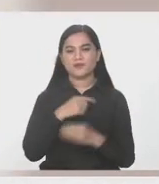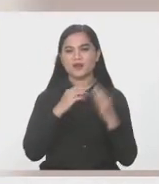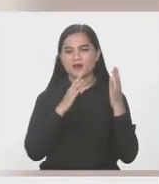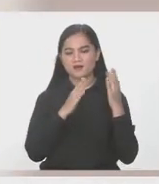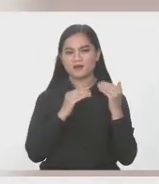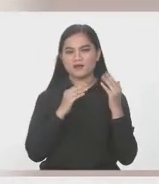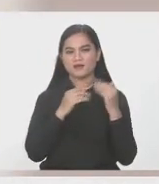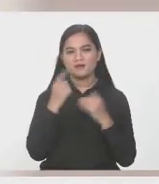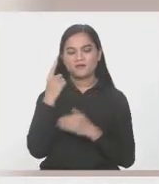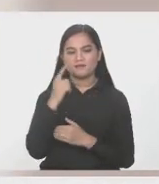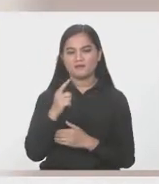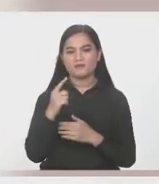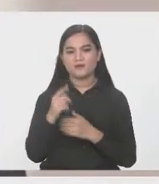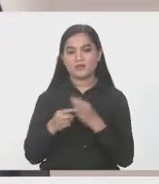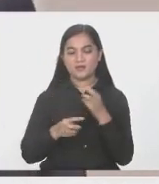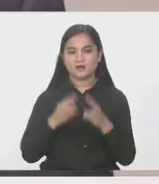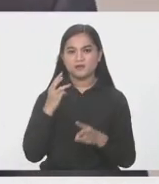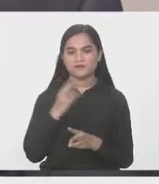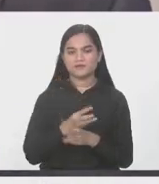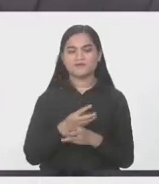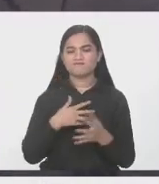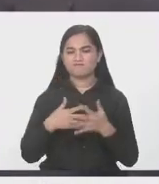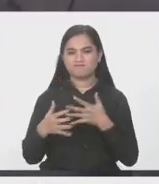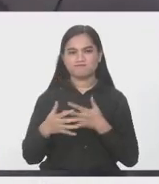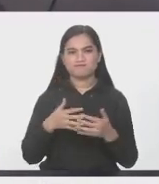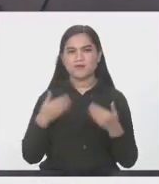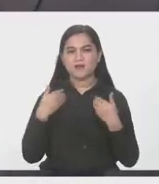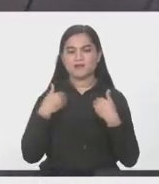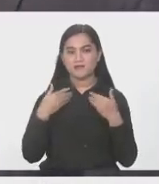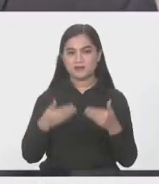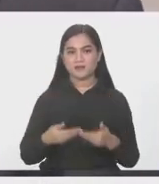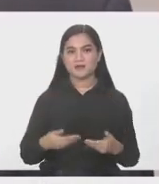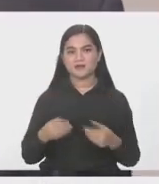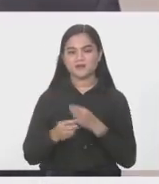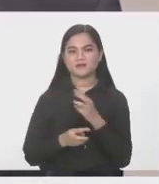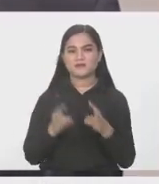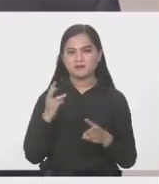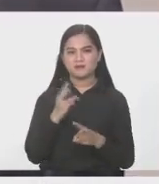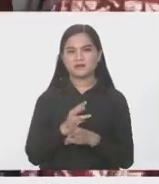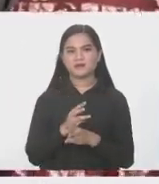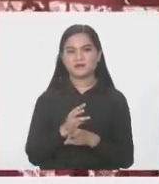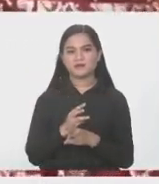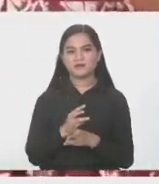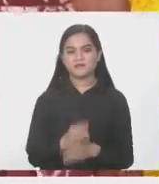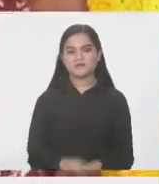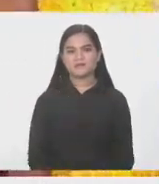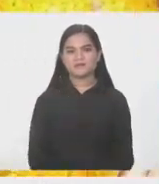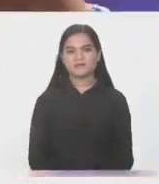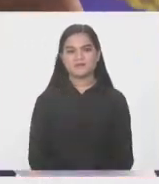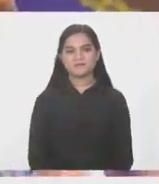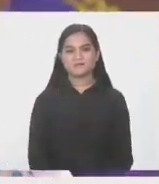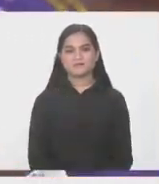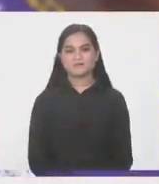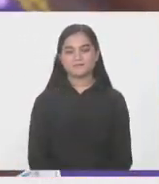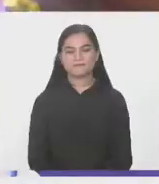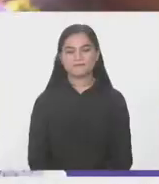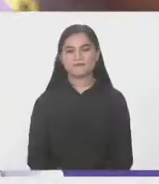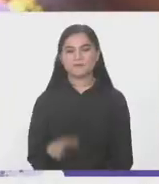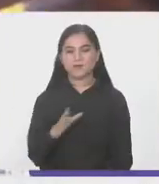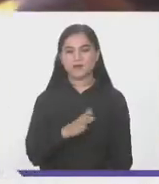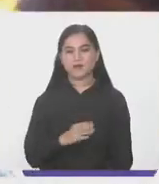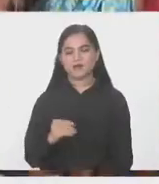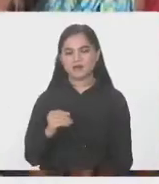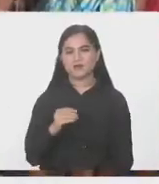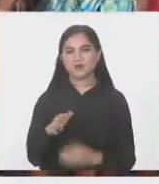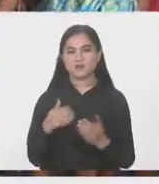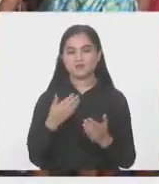we have in this world, whatever the problems we face in this world, we have our God on our side. And for each